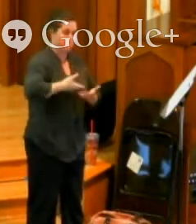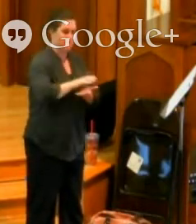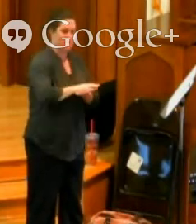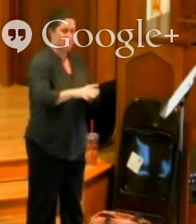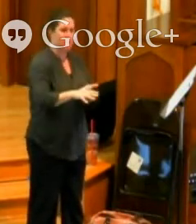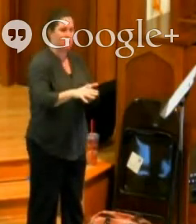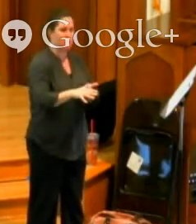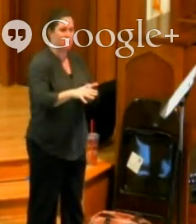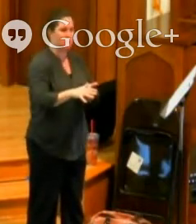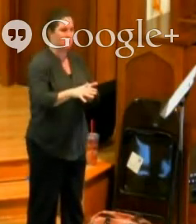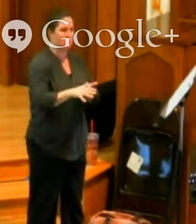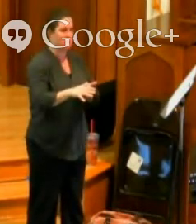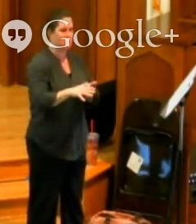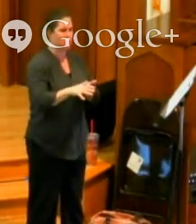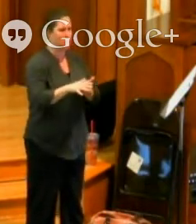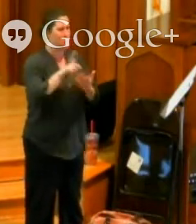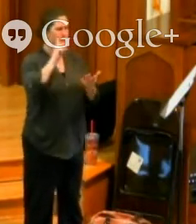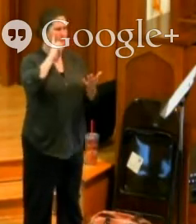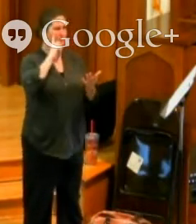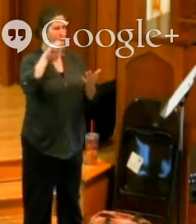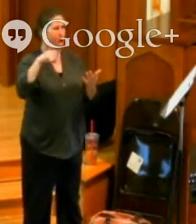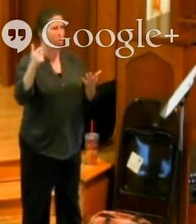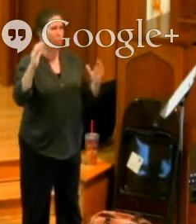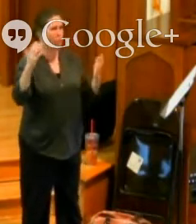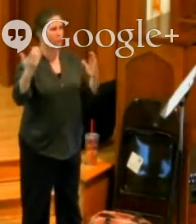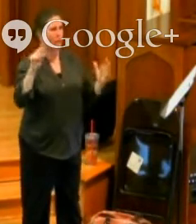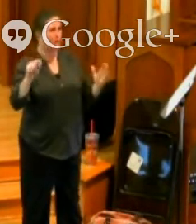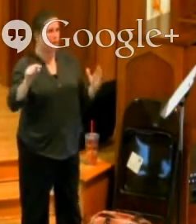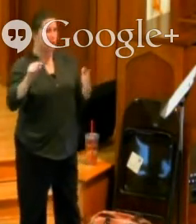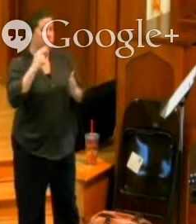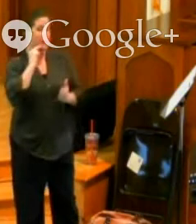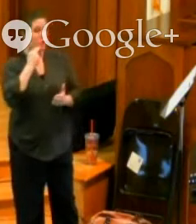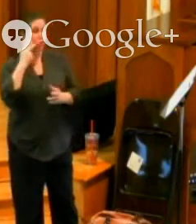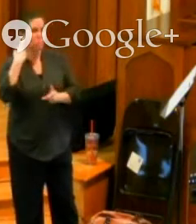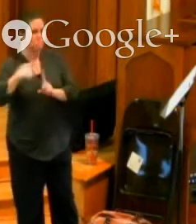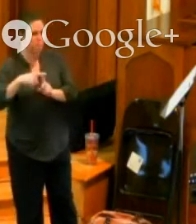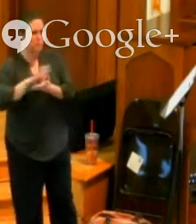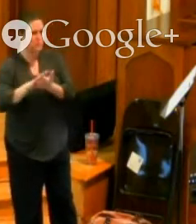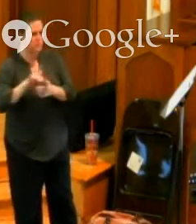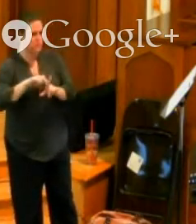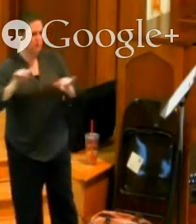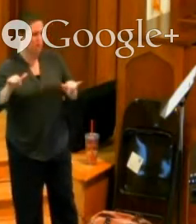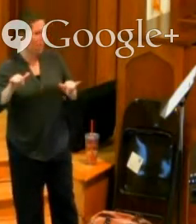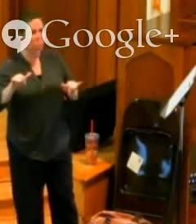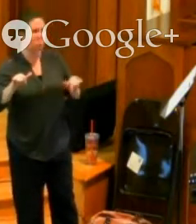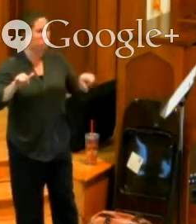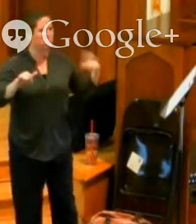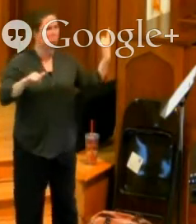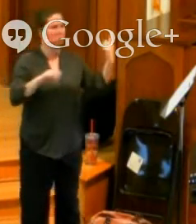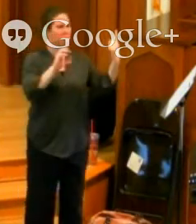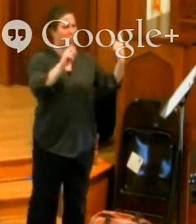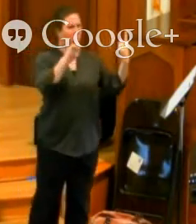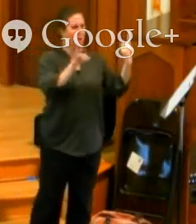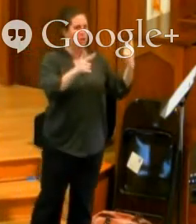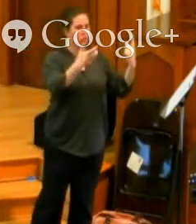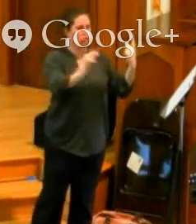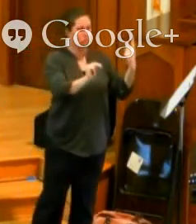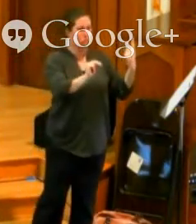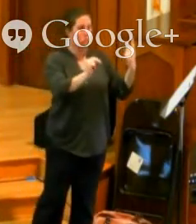that nourishes and cleanses at the same time? So the best air to